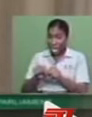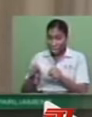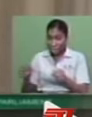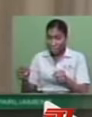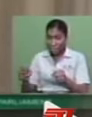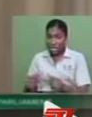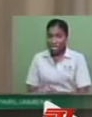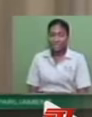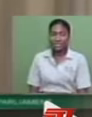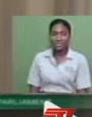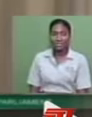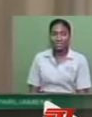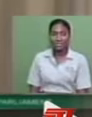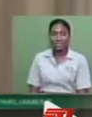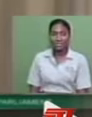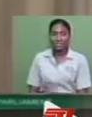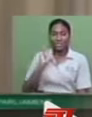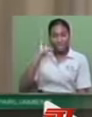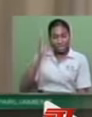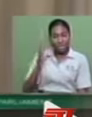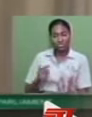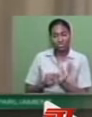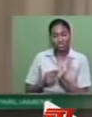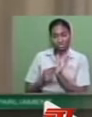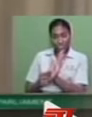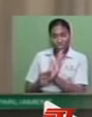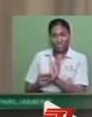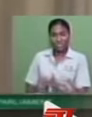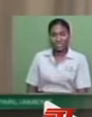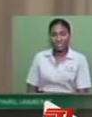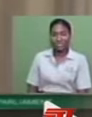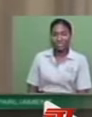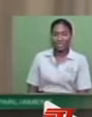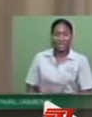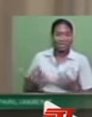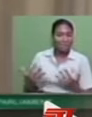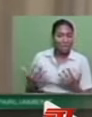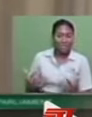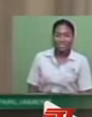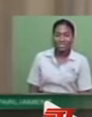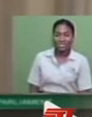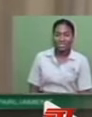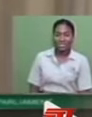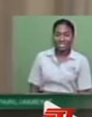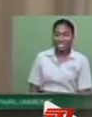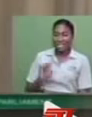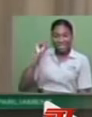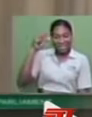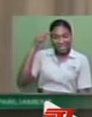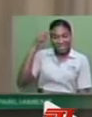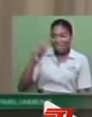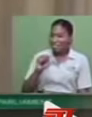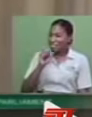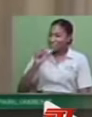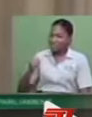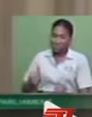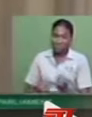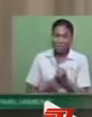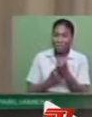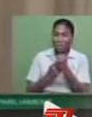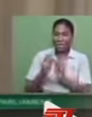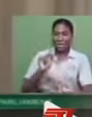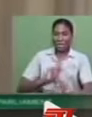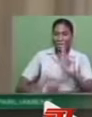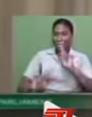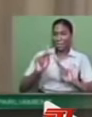they govern. They govern. They will never do something for the good of the people unless they are first assured that